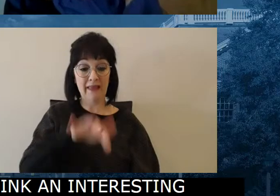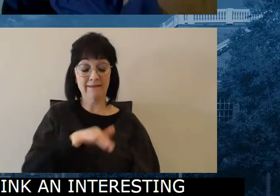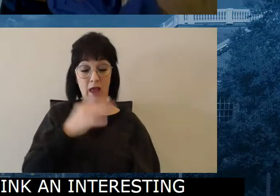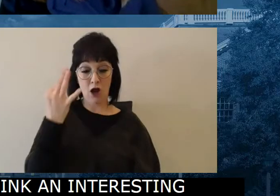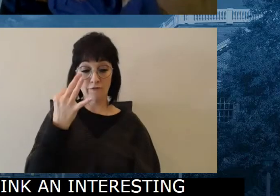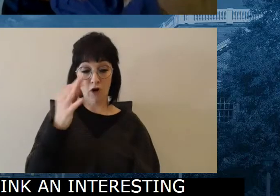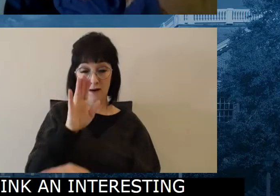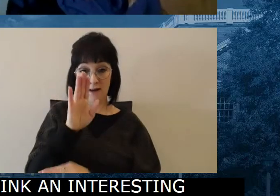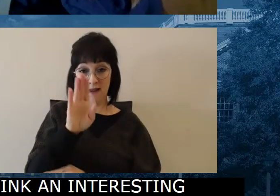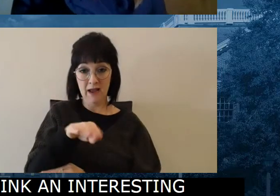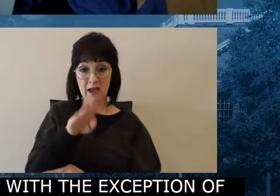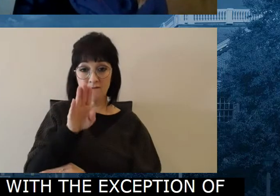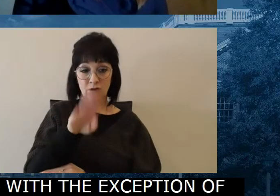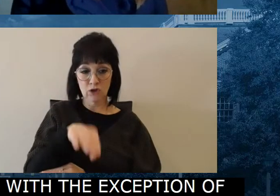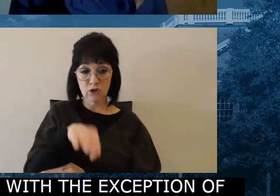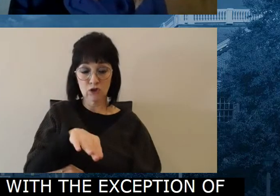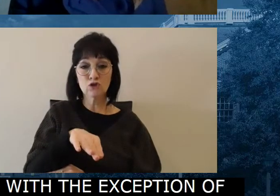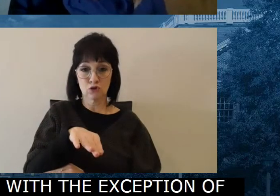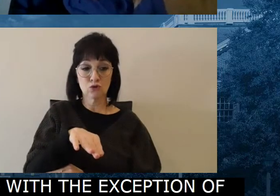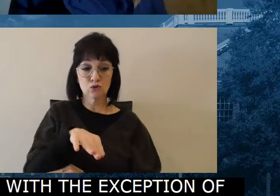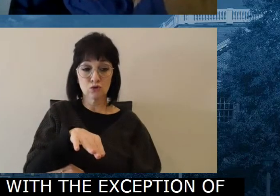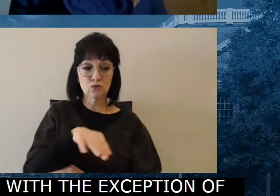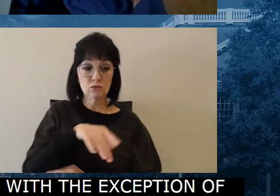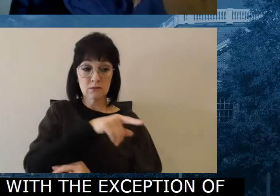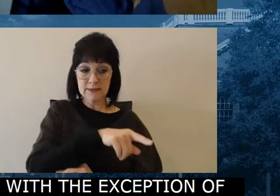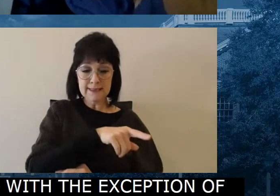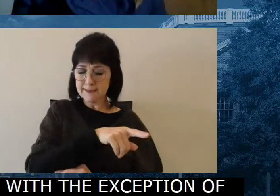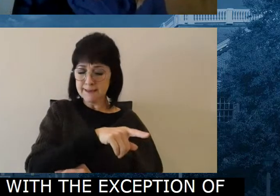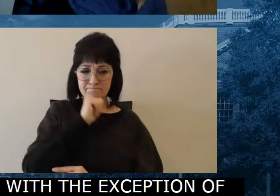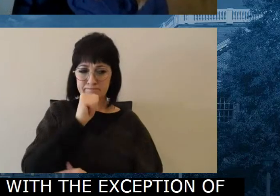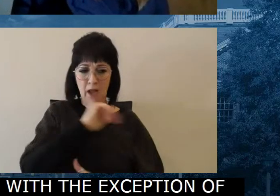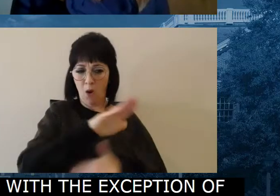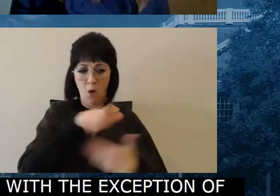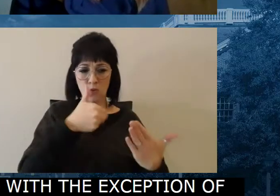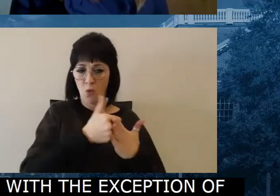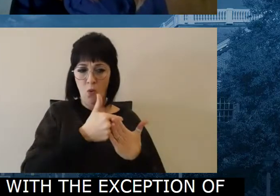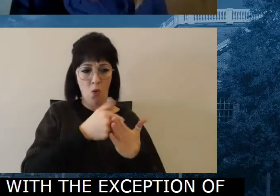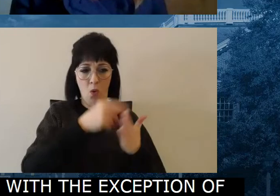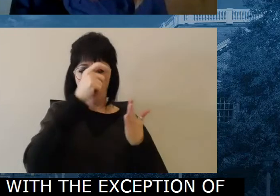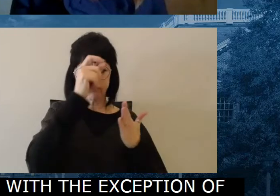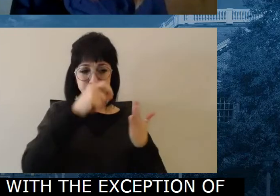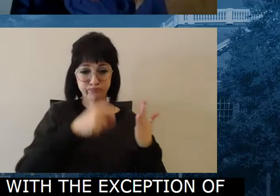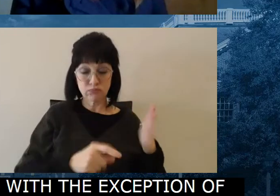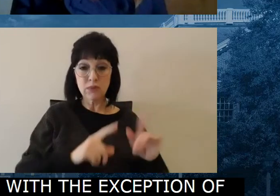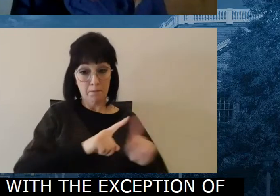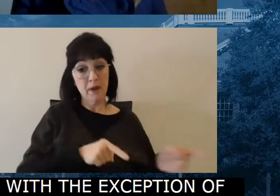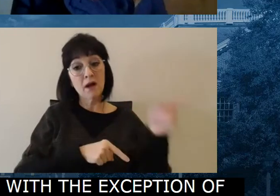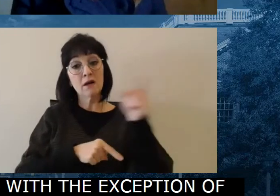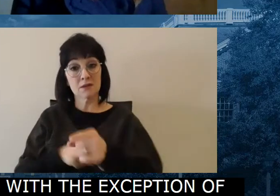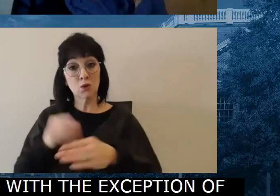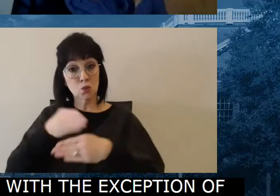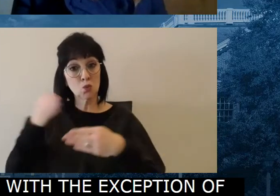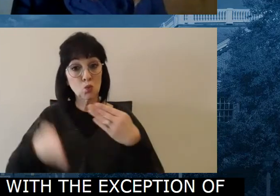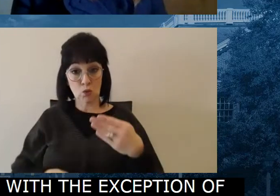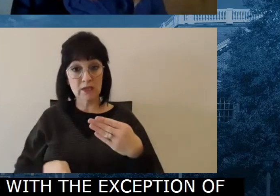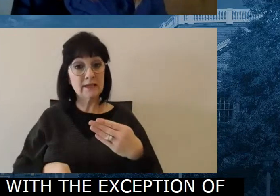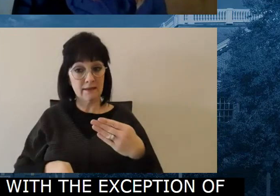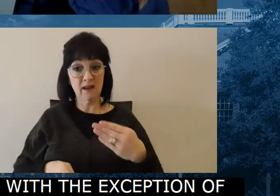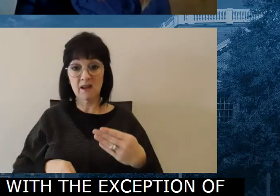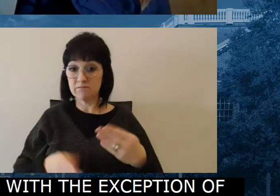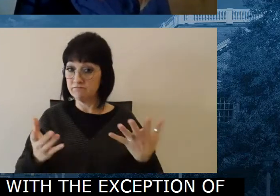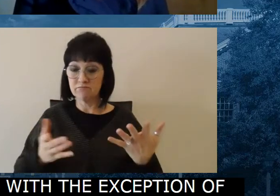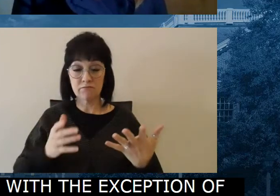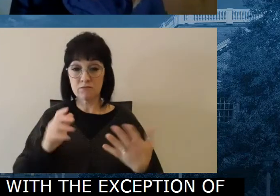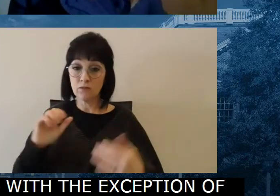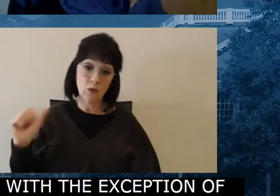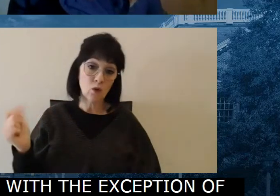afternoon, filled all the spots, all the vaccine spots that were available,